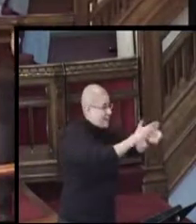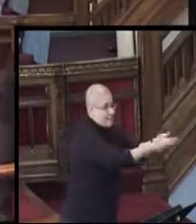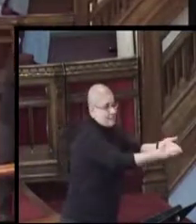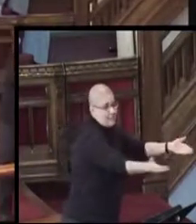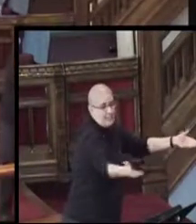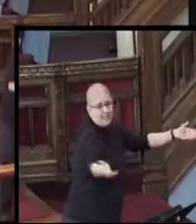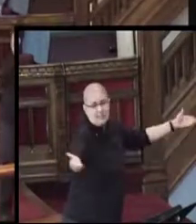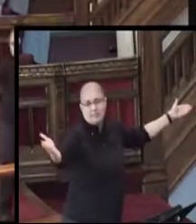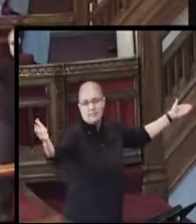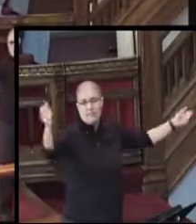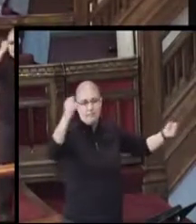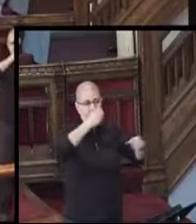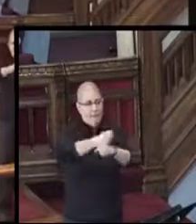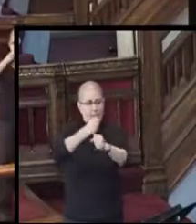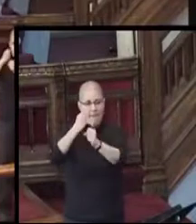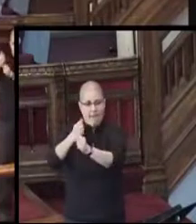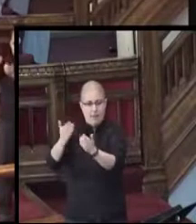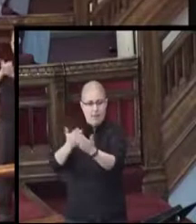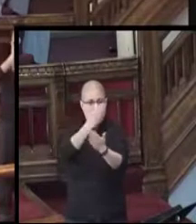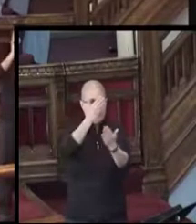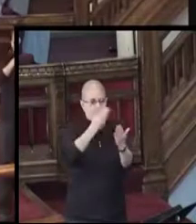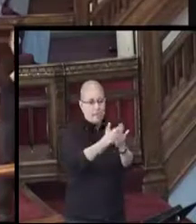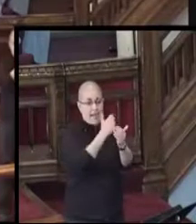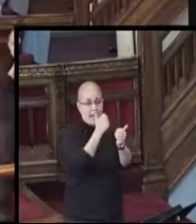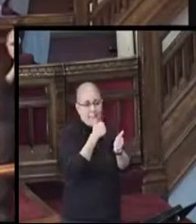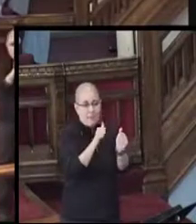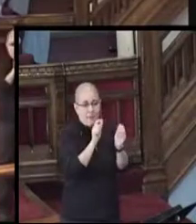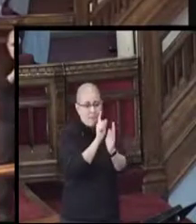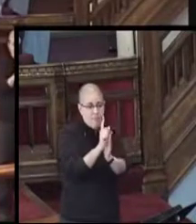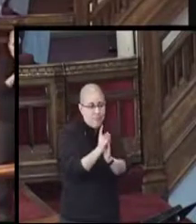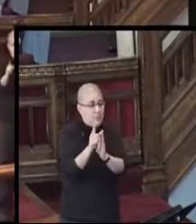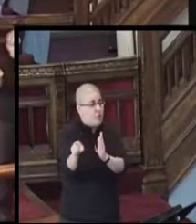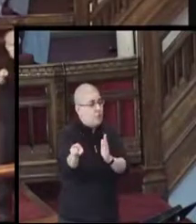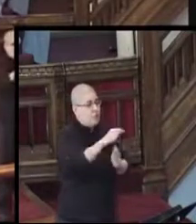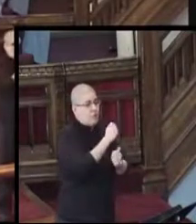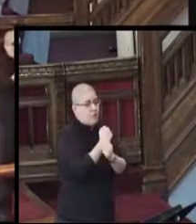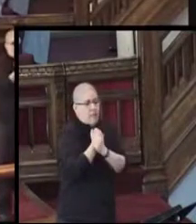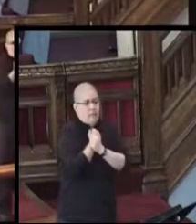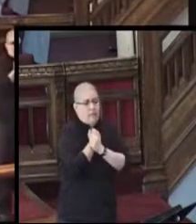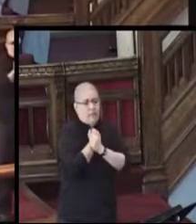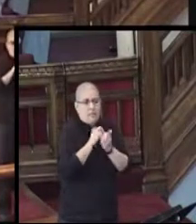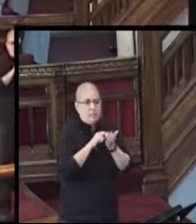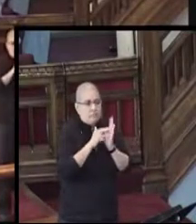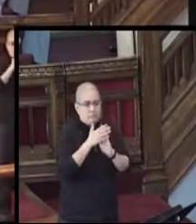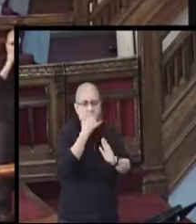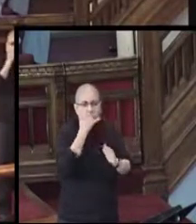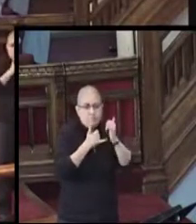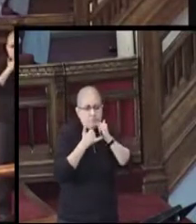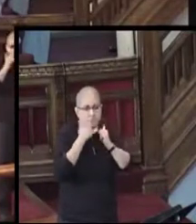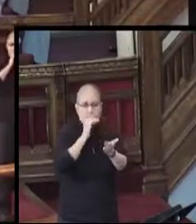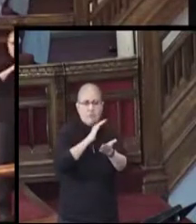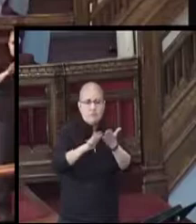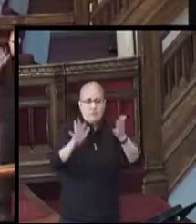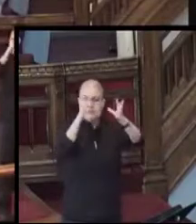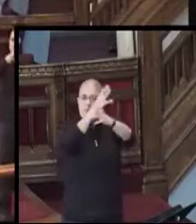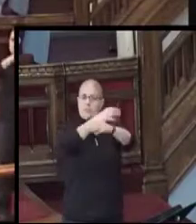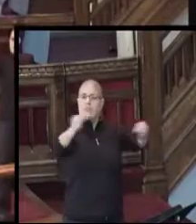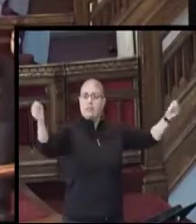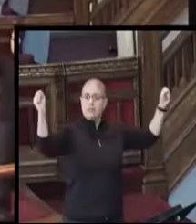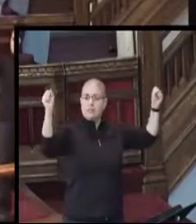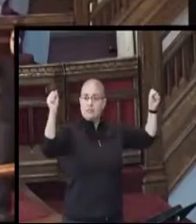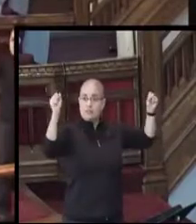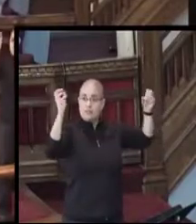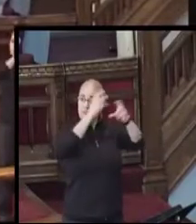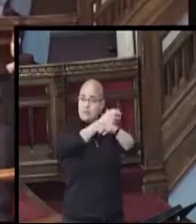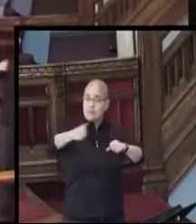new. In every moment, know that you are loved, and therefore you are forgiven, free. Free in